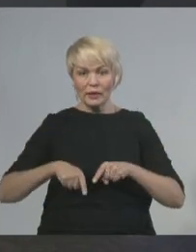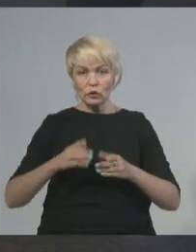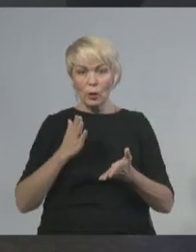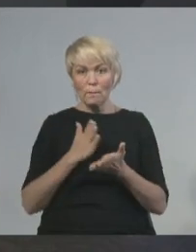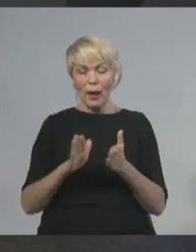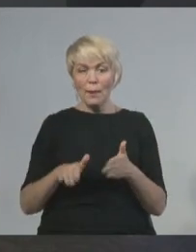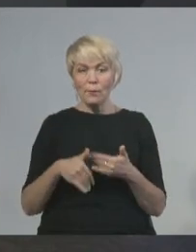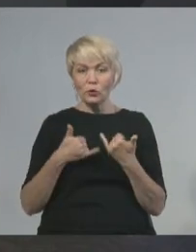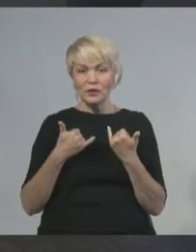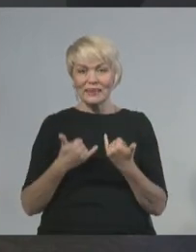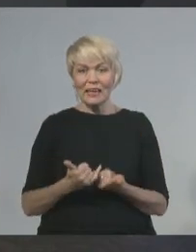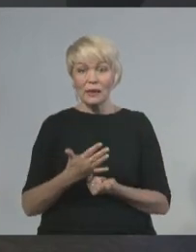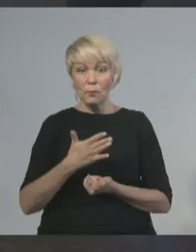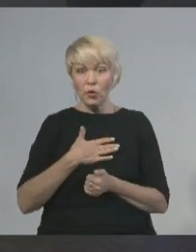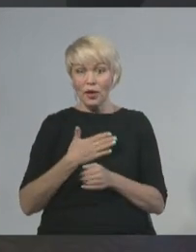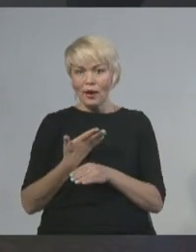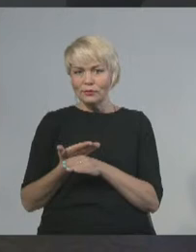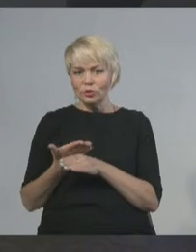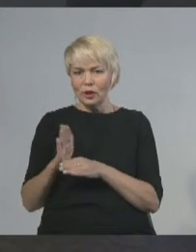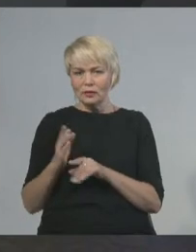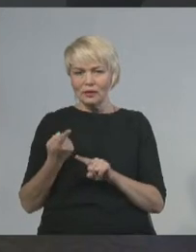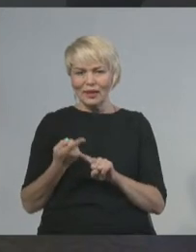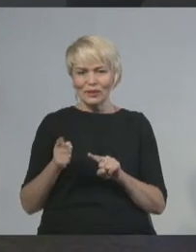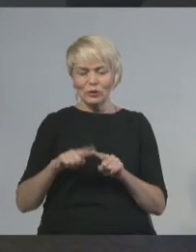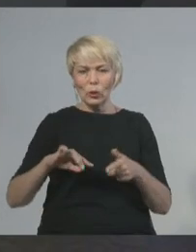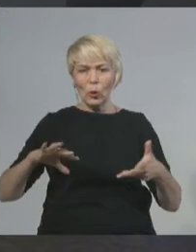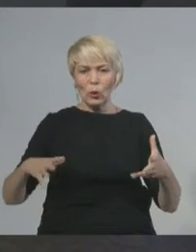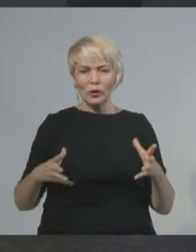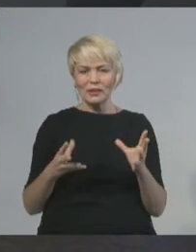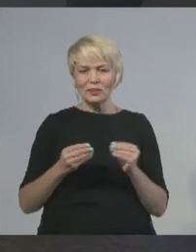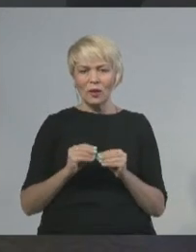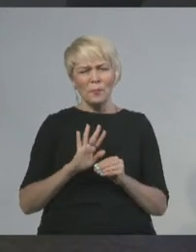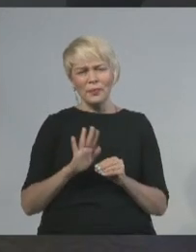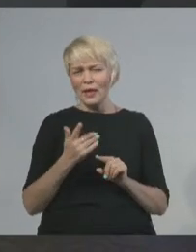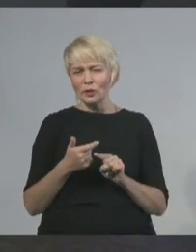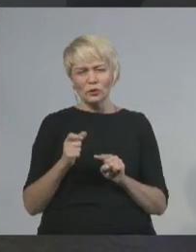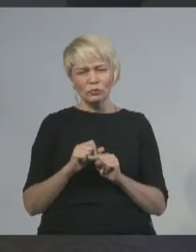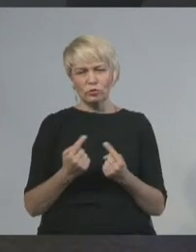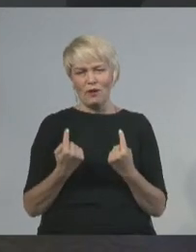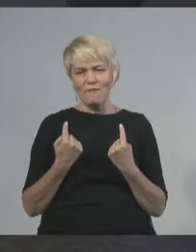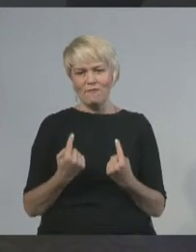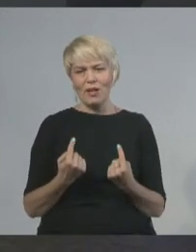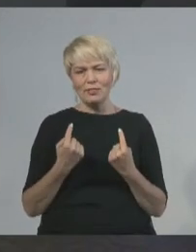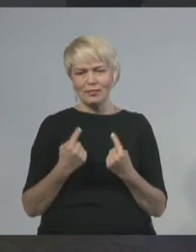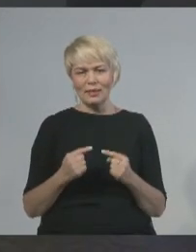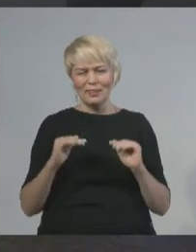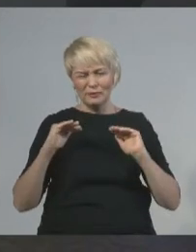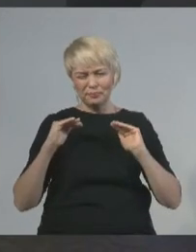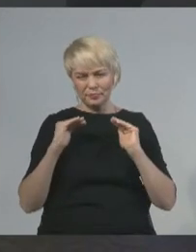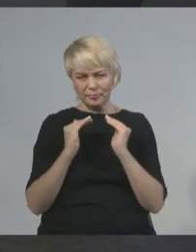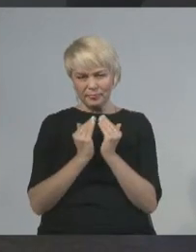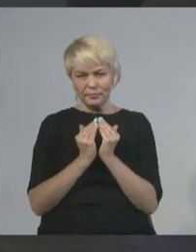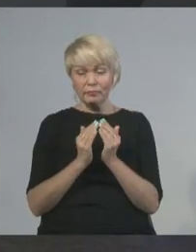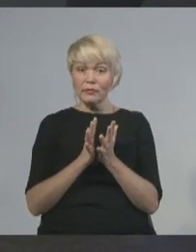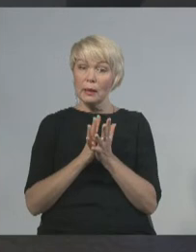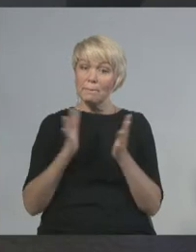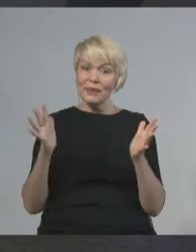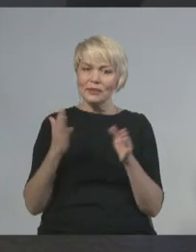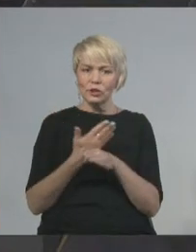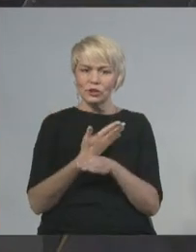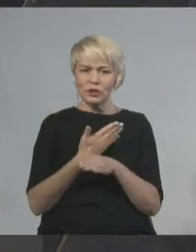that we still have my share of this result is not very big